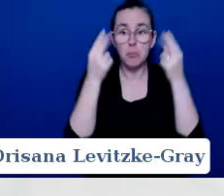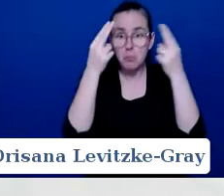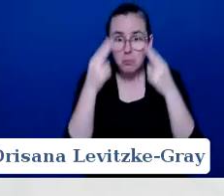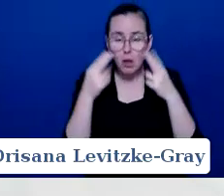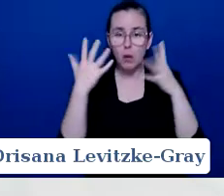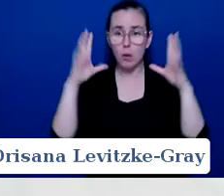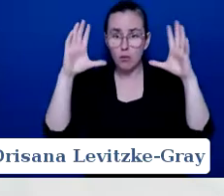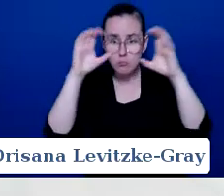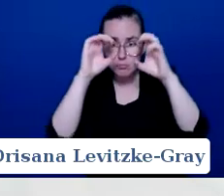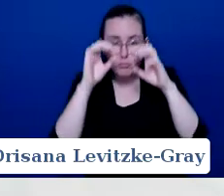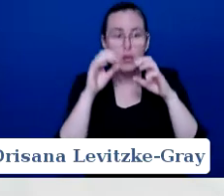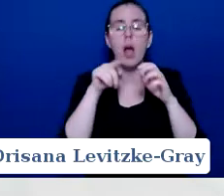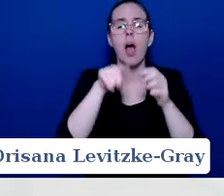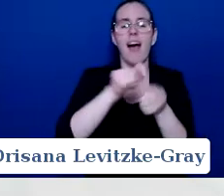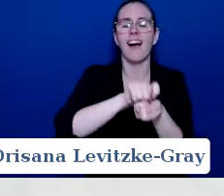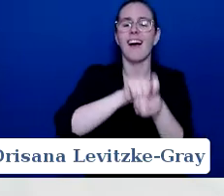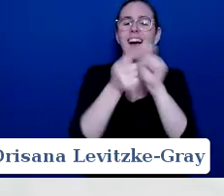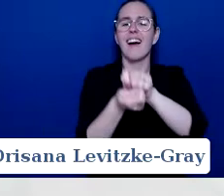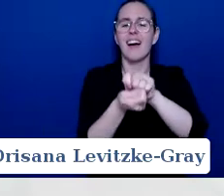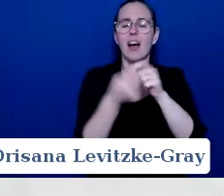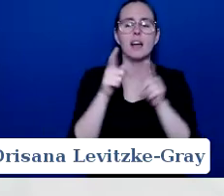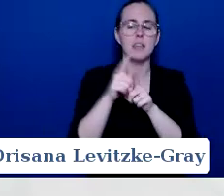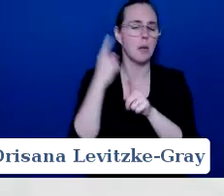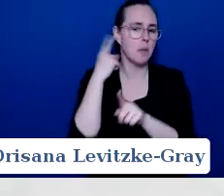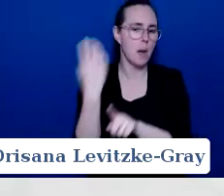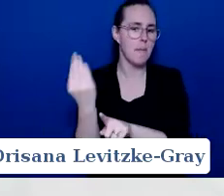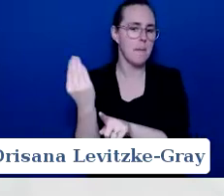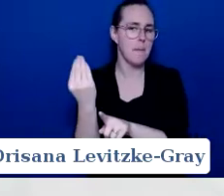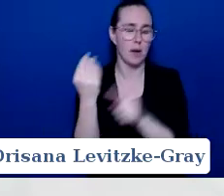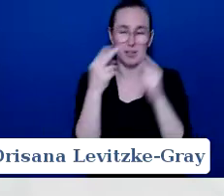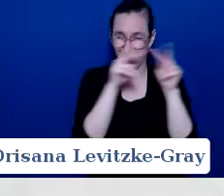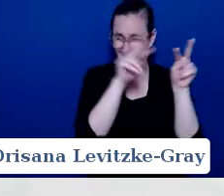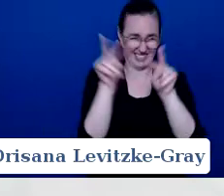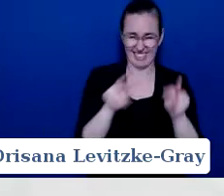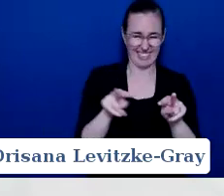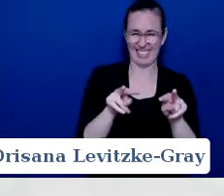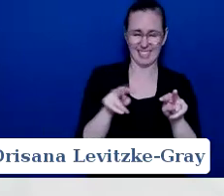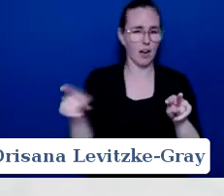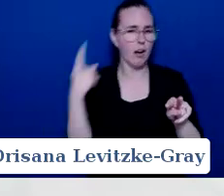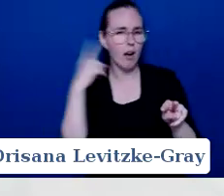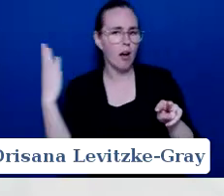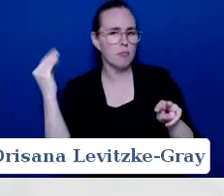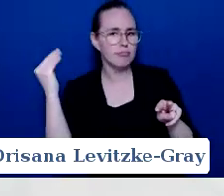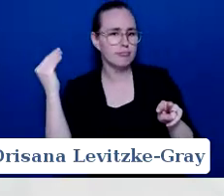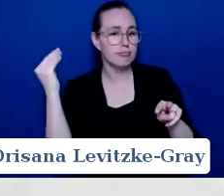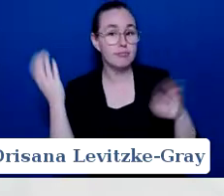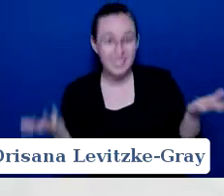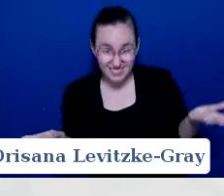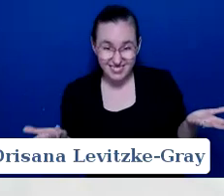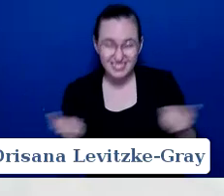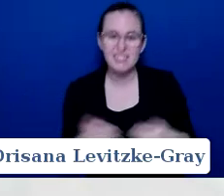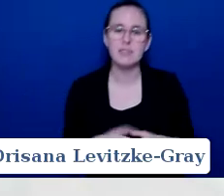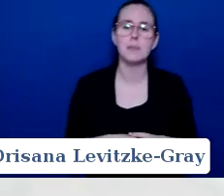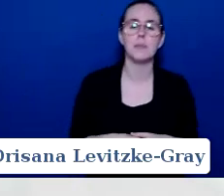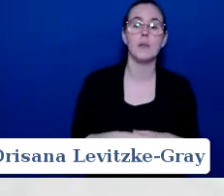several components in it, starting from application process and then combining the data as it